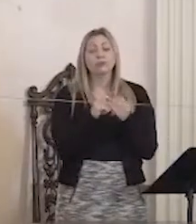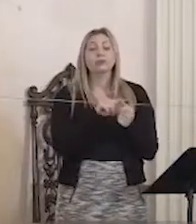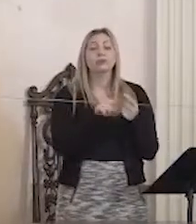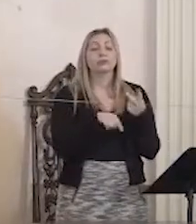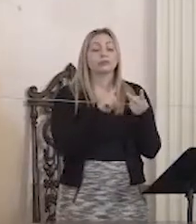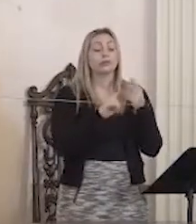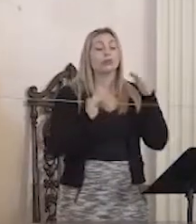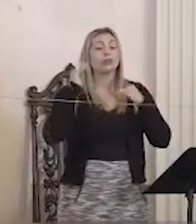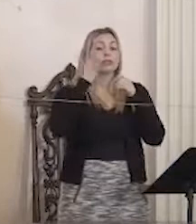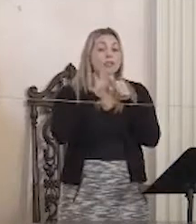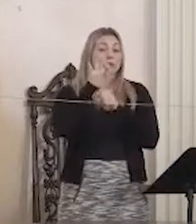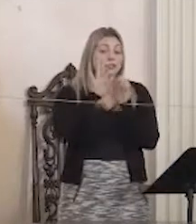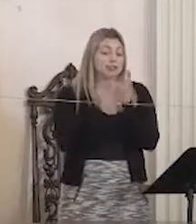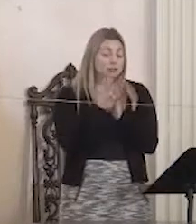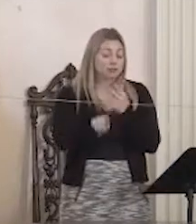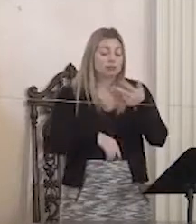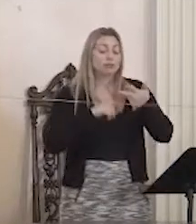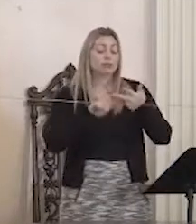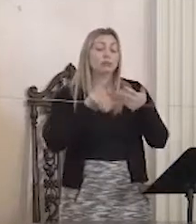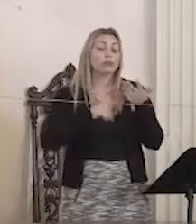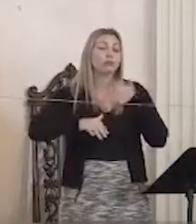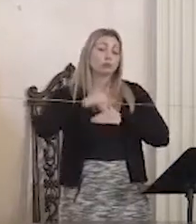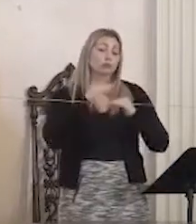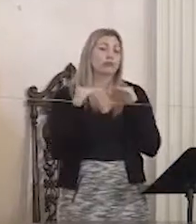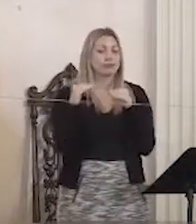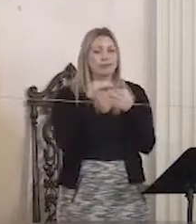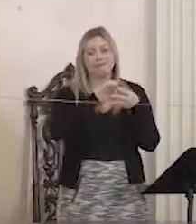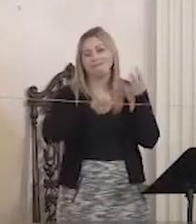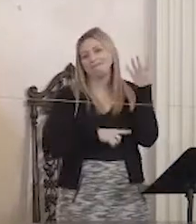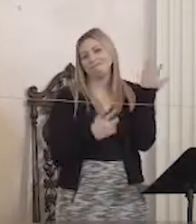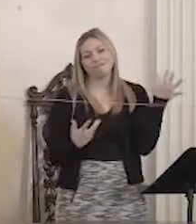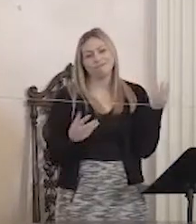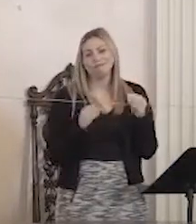spiritual development, social justice, and more.